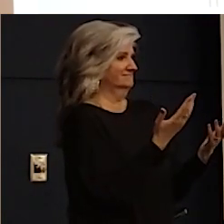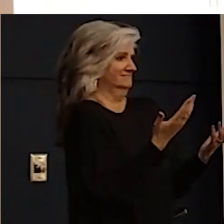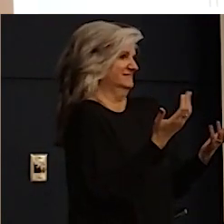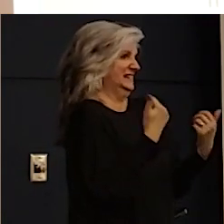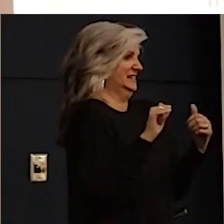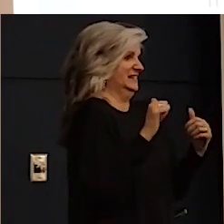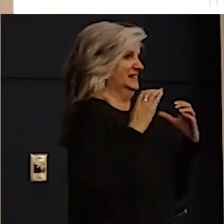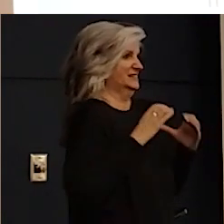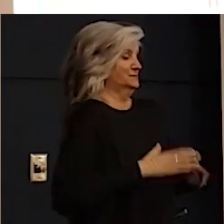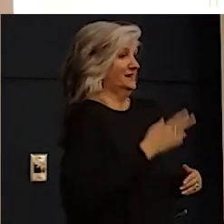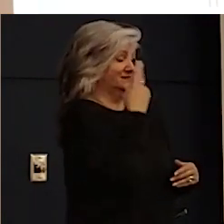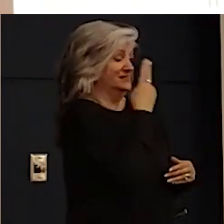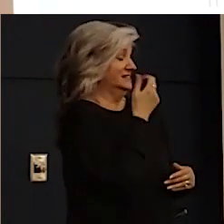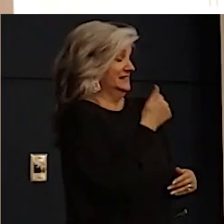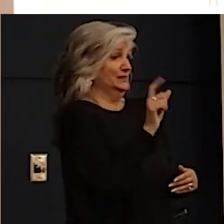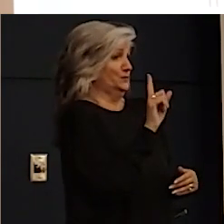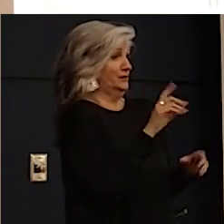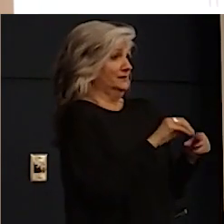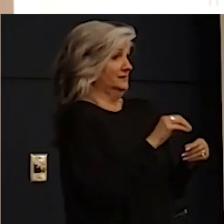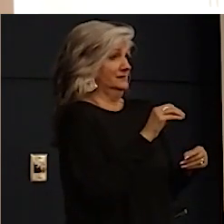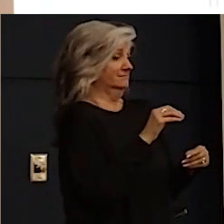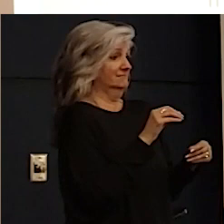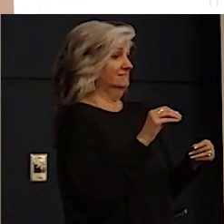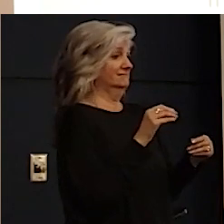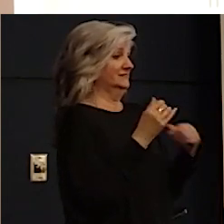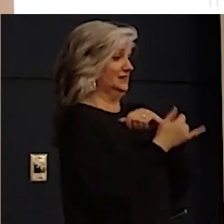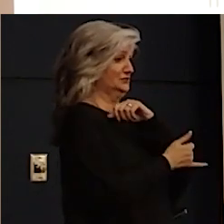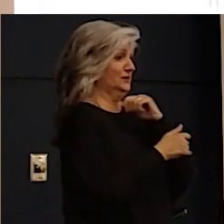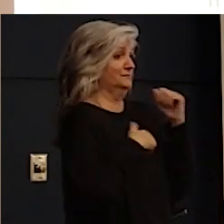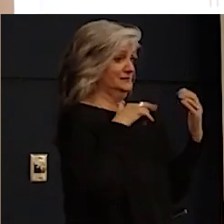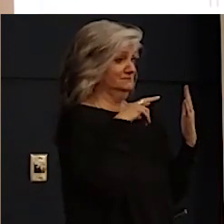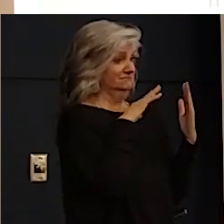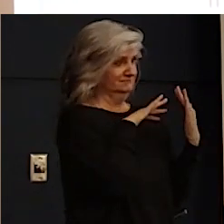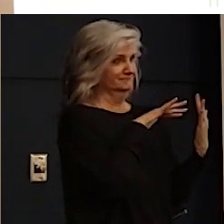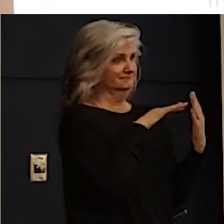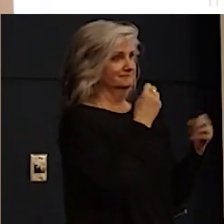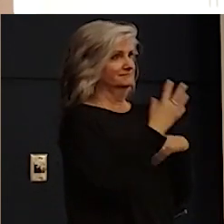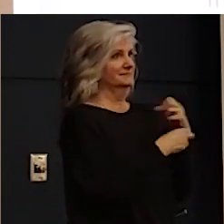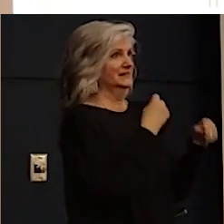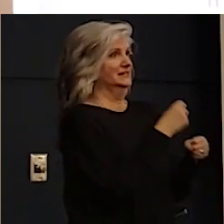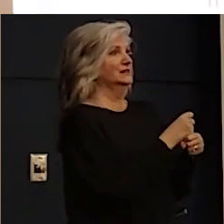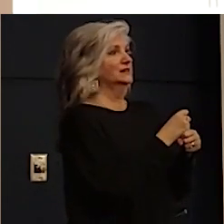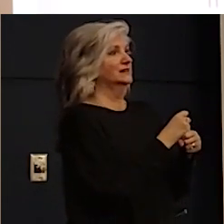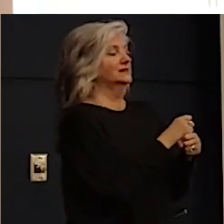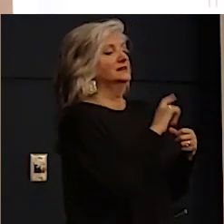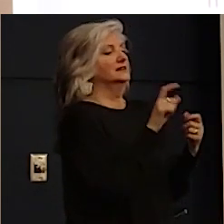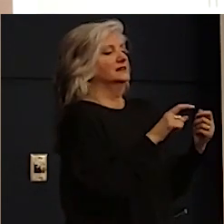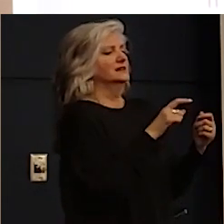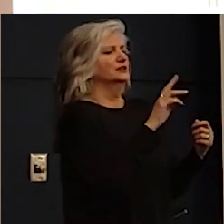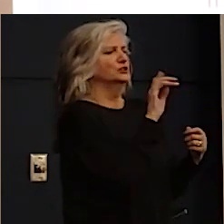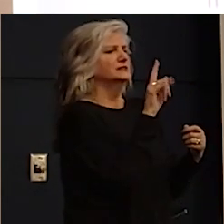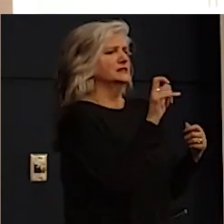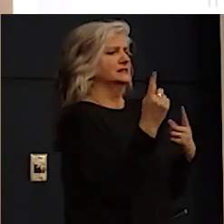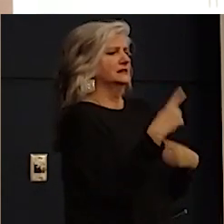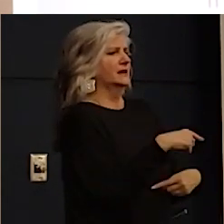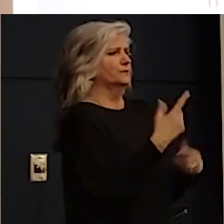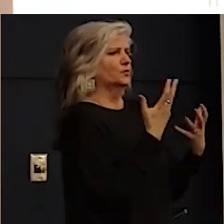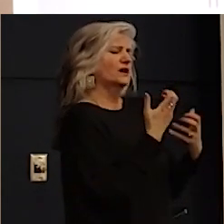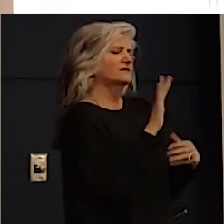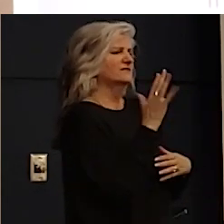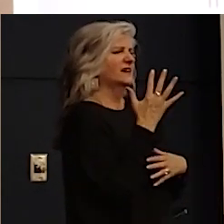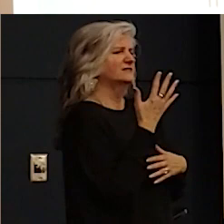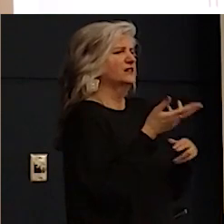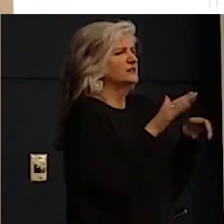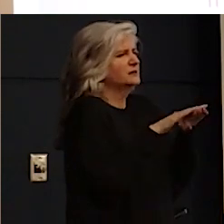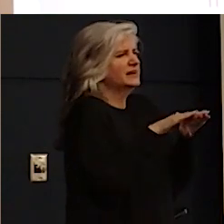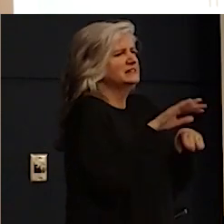seen anywhere in the country. I've been studying this for many years. And typically, a utility comes in, they're asking for maybe a $5